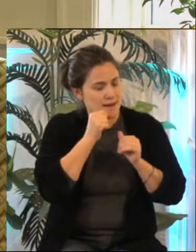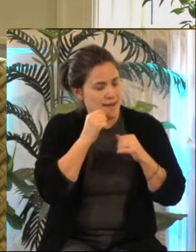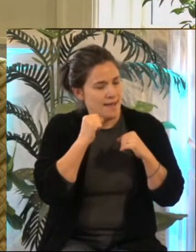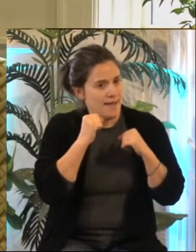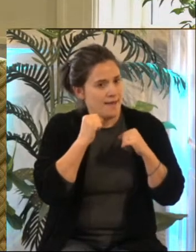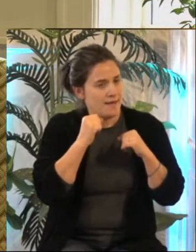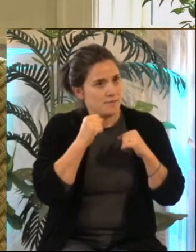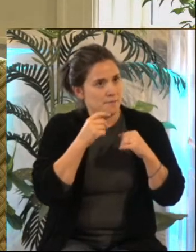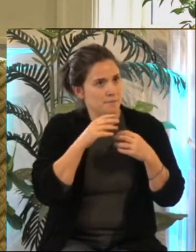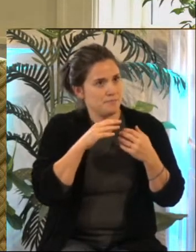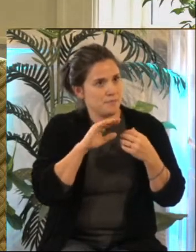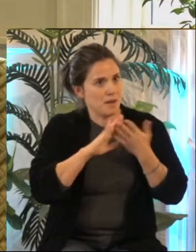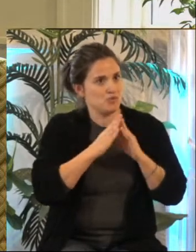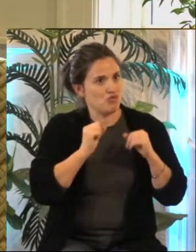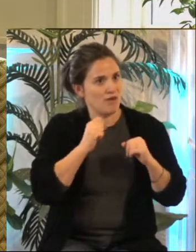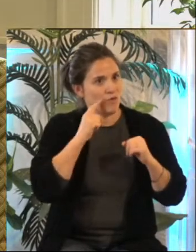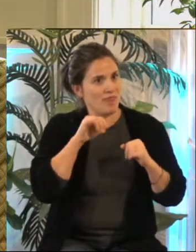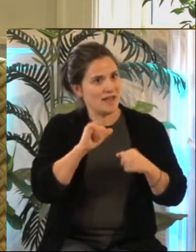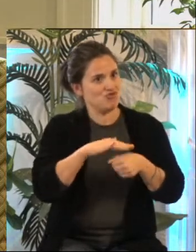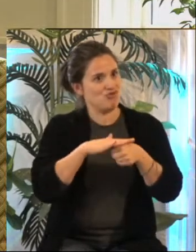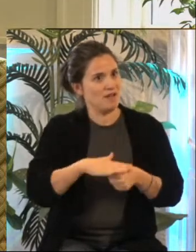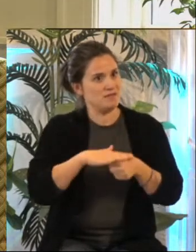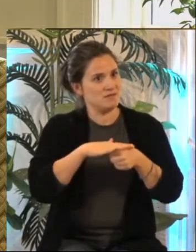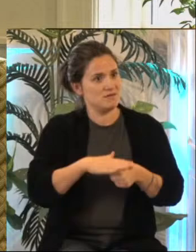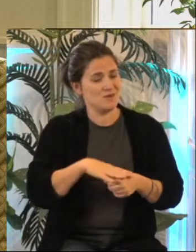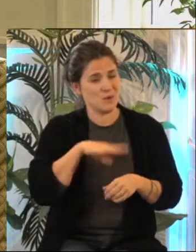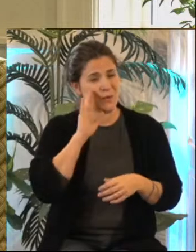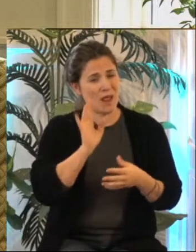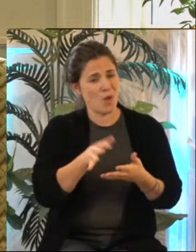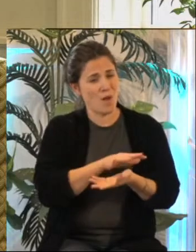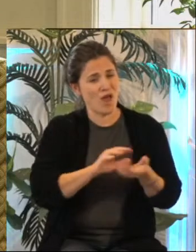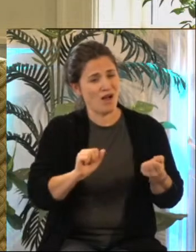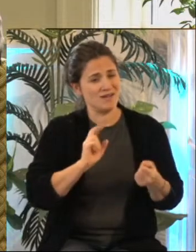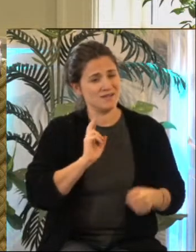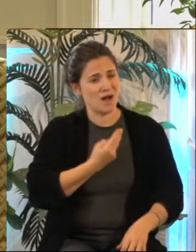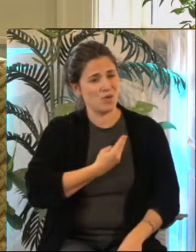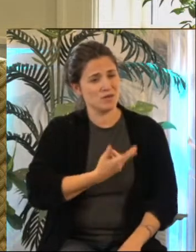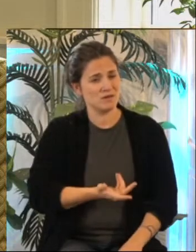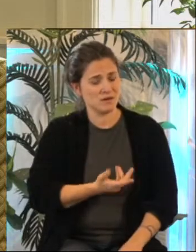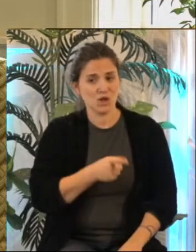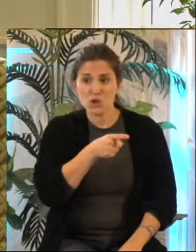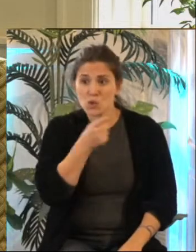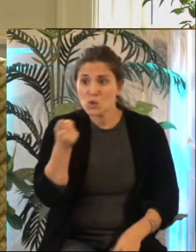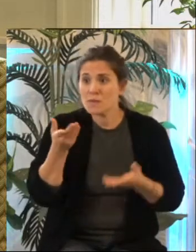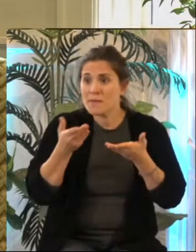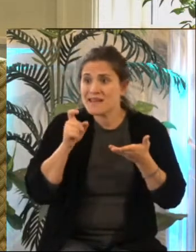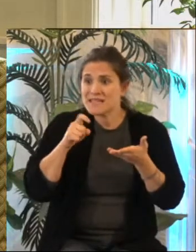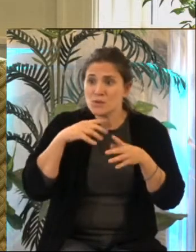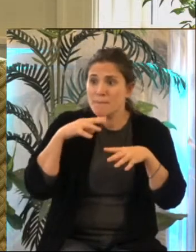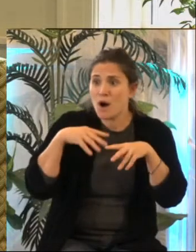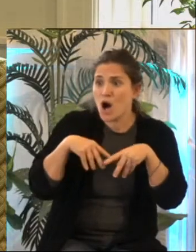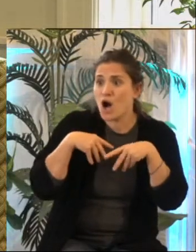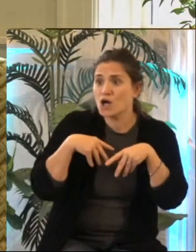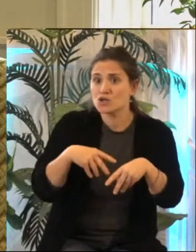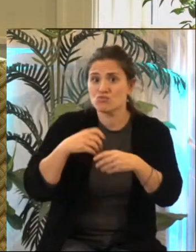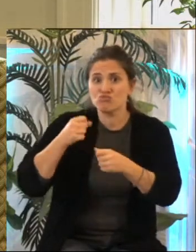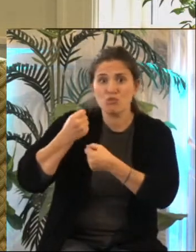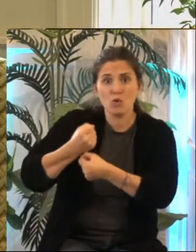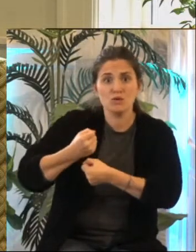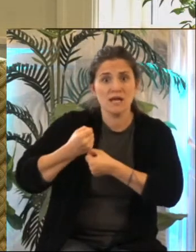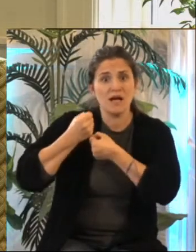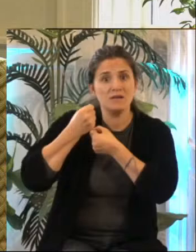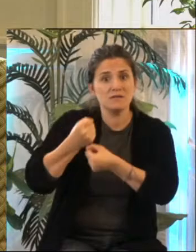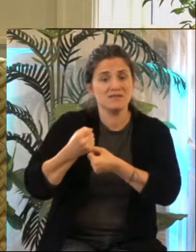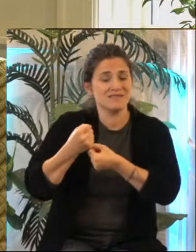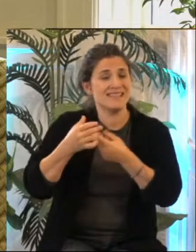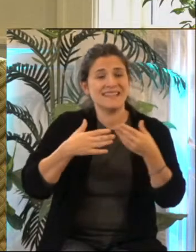cortisol levels, the stress, it will wear us down, and we need strong bodies. We might need to march and protest. Just to sit in meditation,